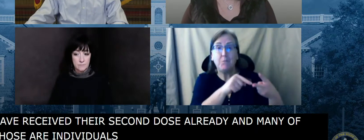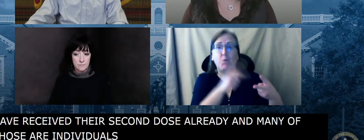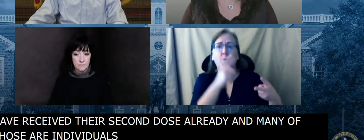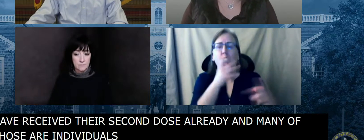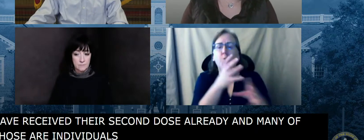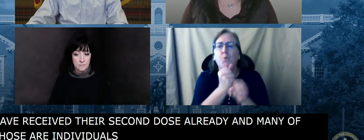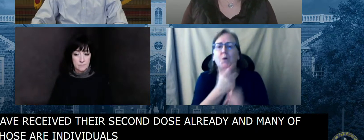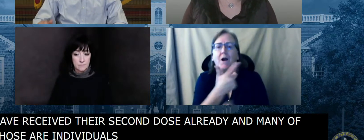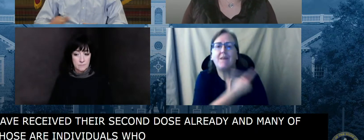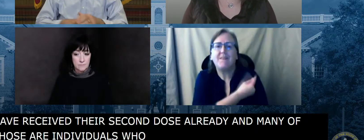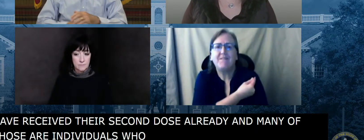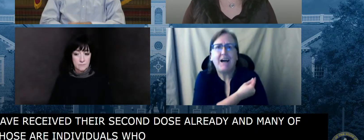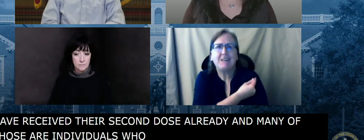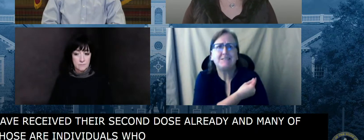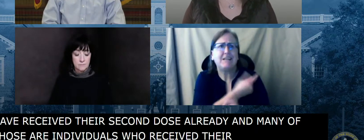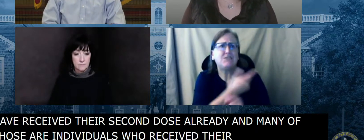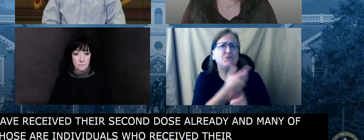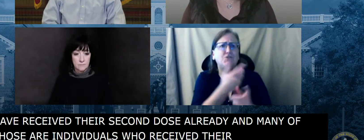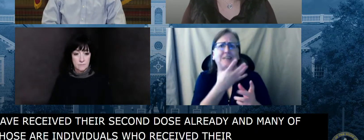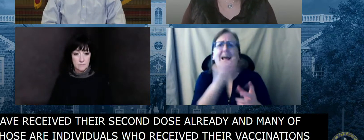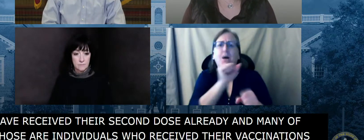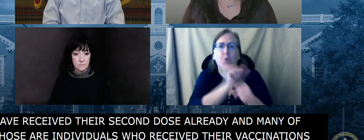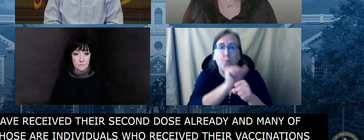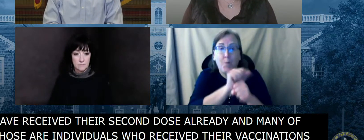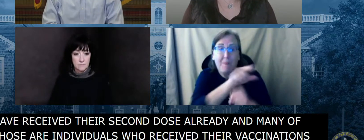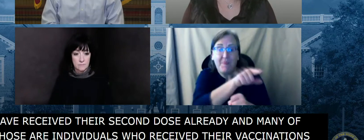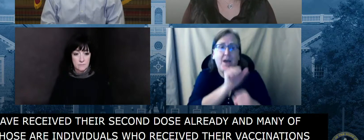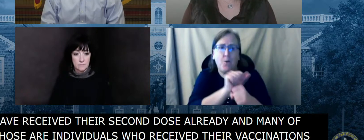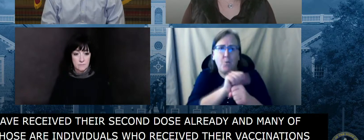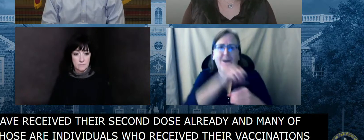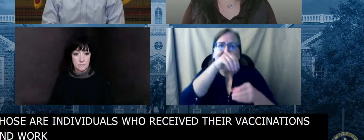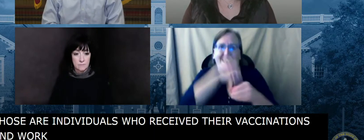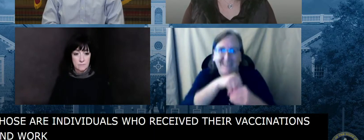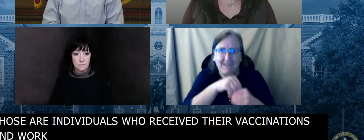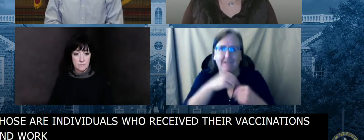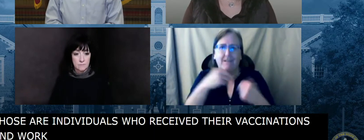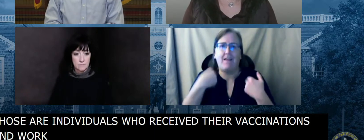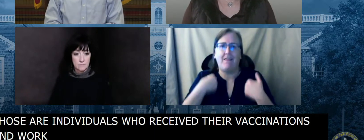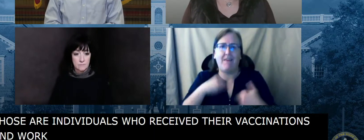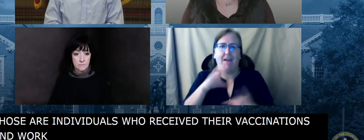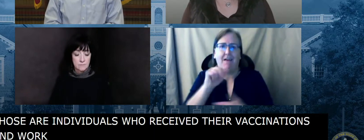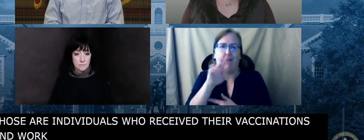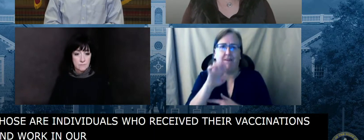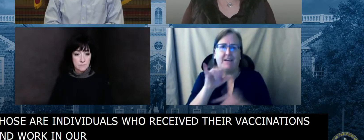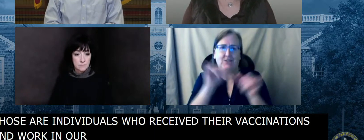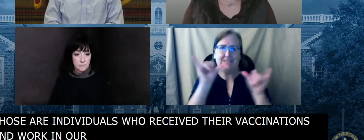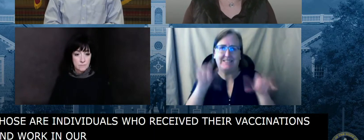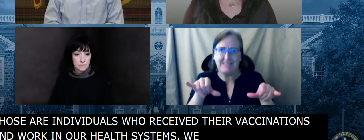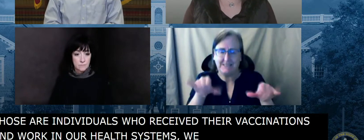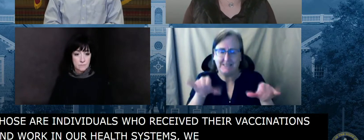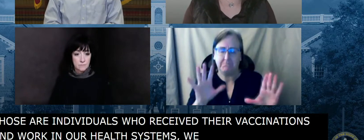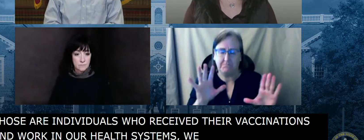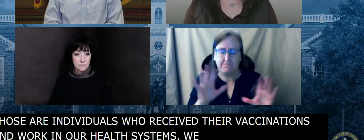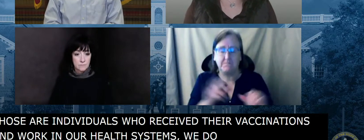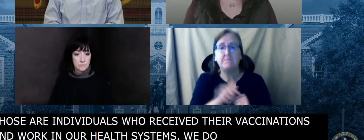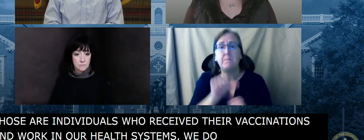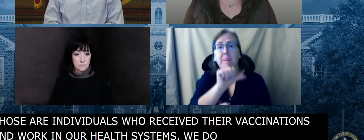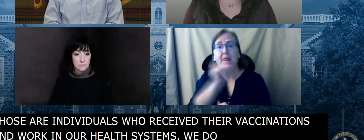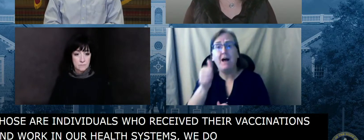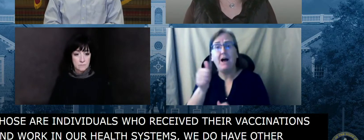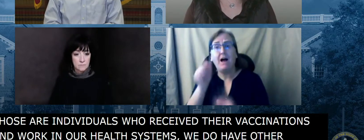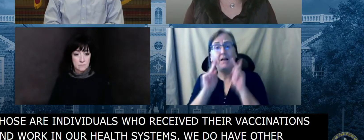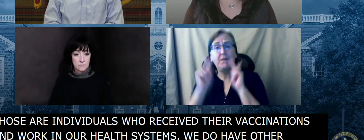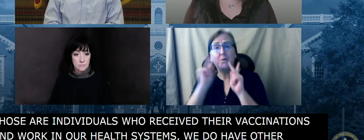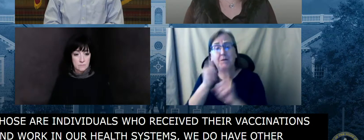vaccinations and work in our health systems. We do have other individuals, though, for example, those